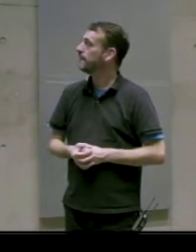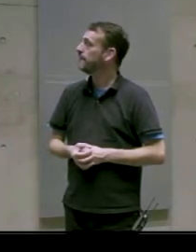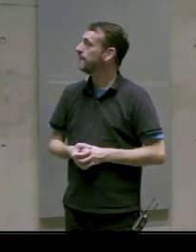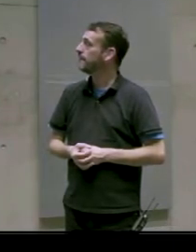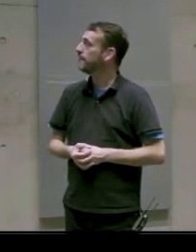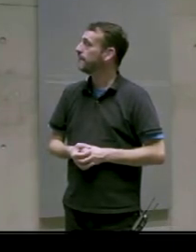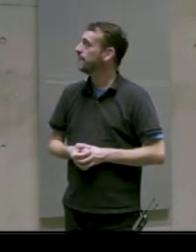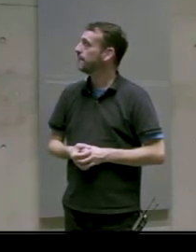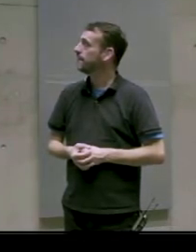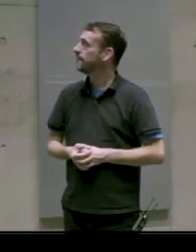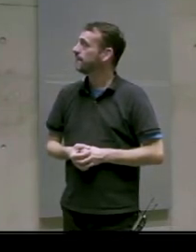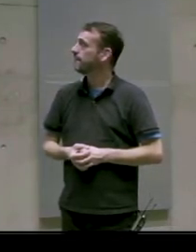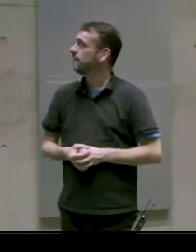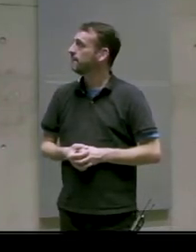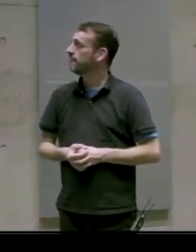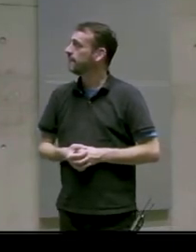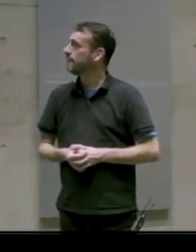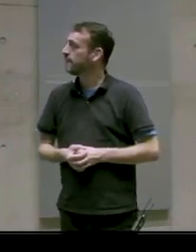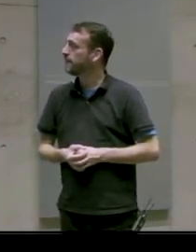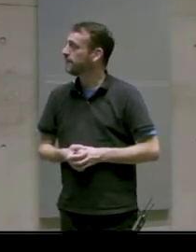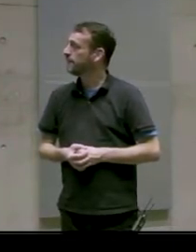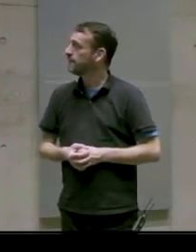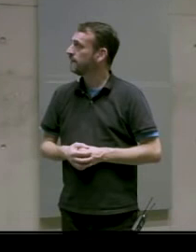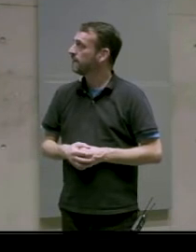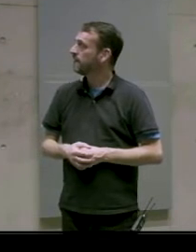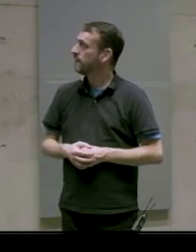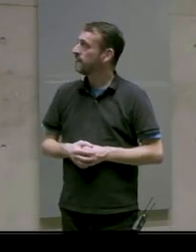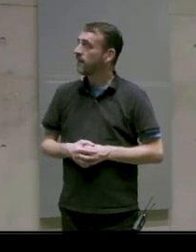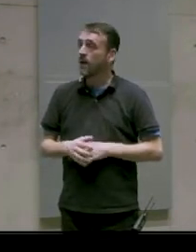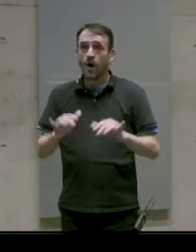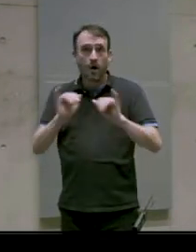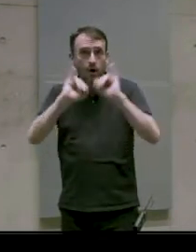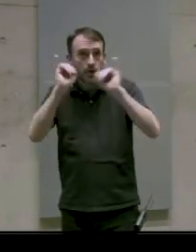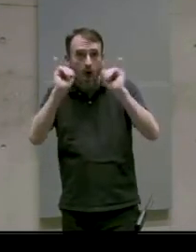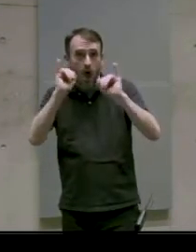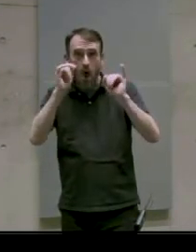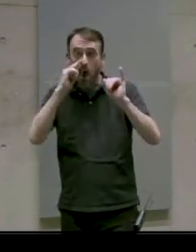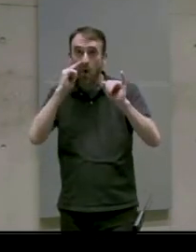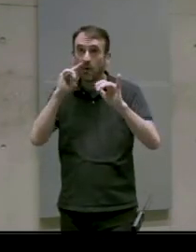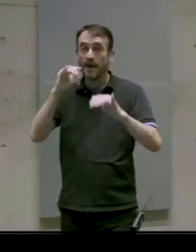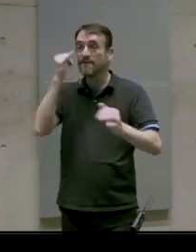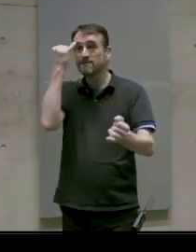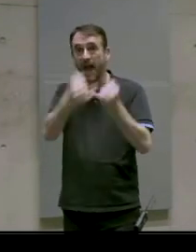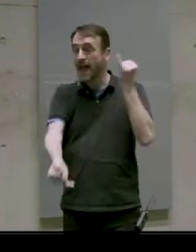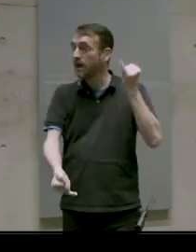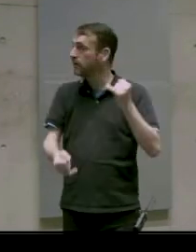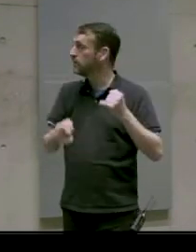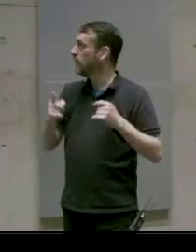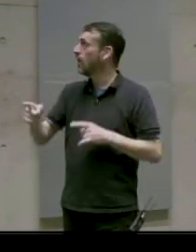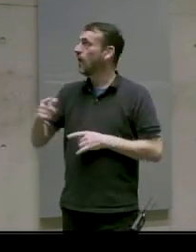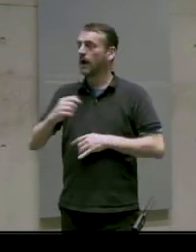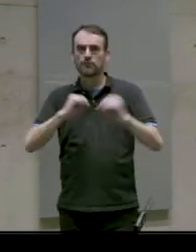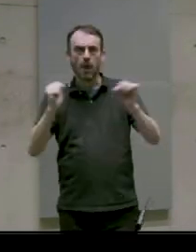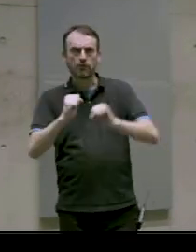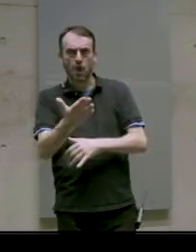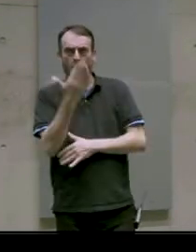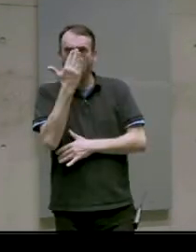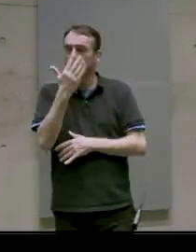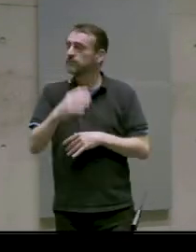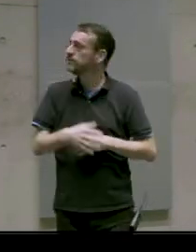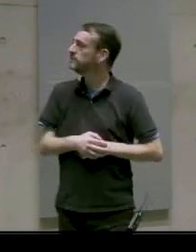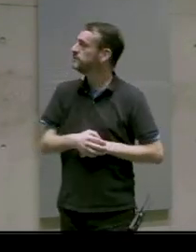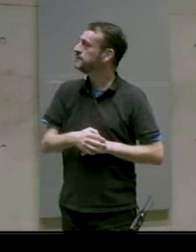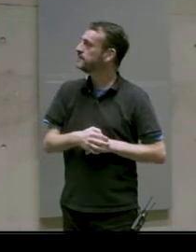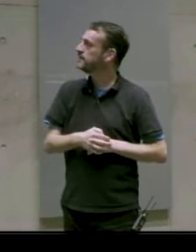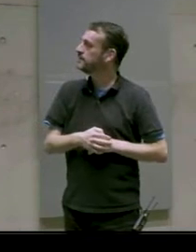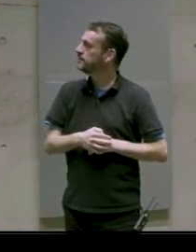I've just found a laptop leaning up against one of the roof's posts. Oh no, we failed. That explosion was really close. Have I mentioned before